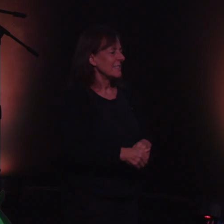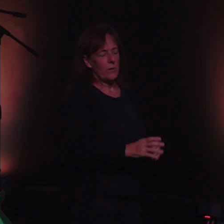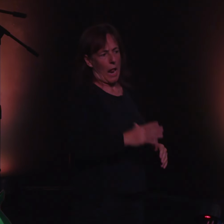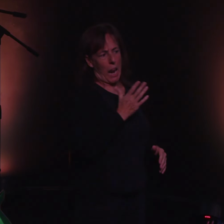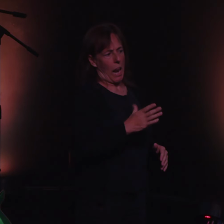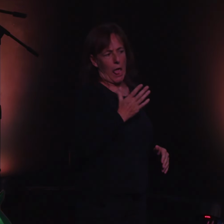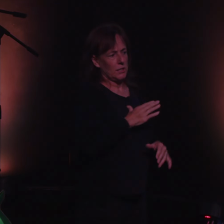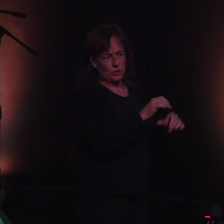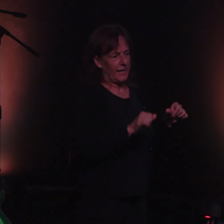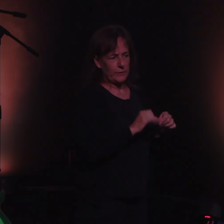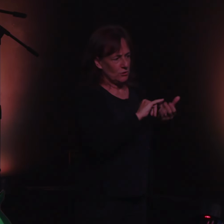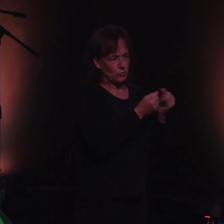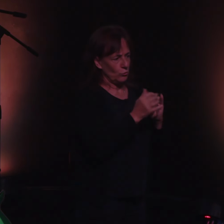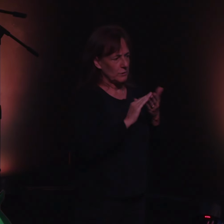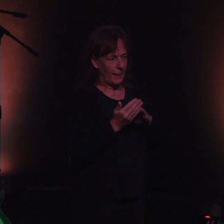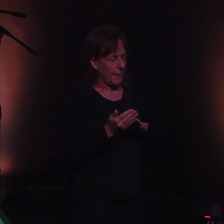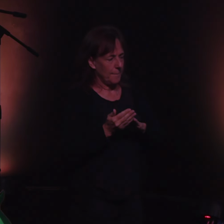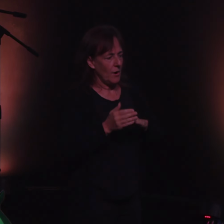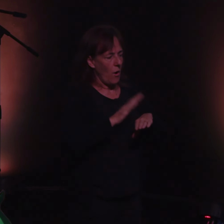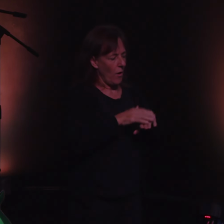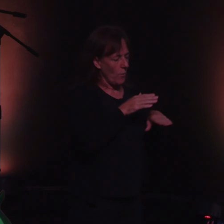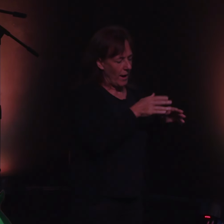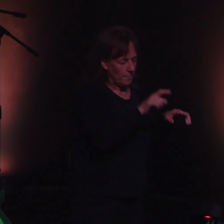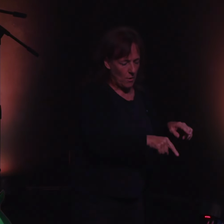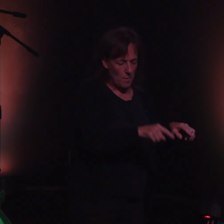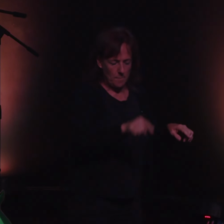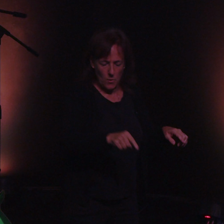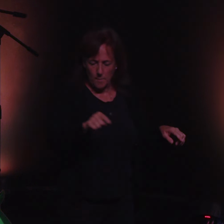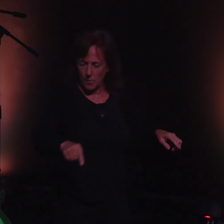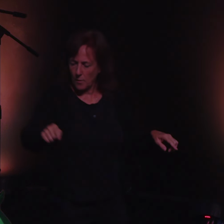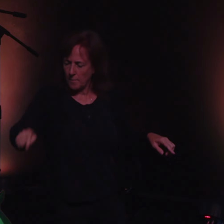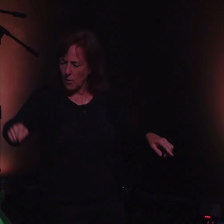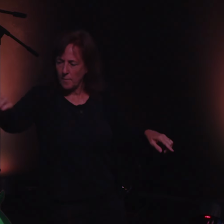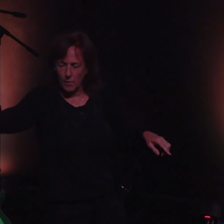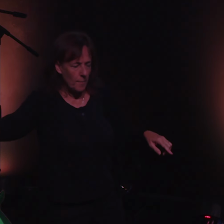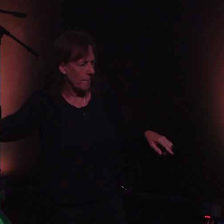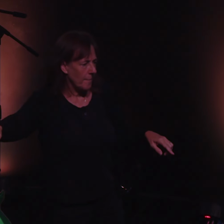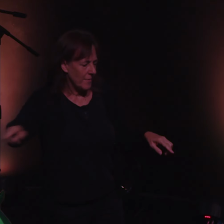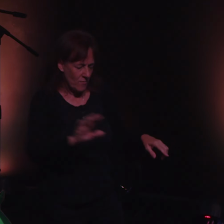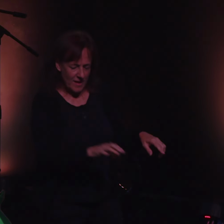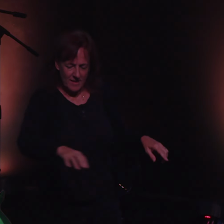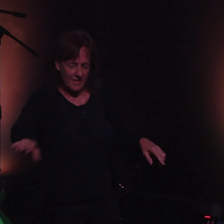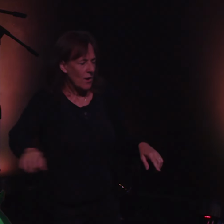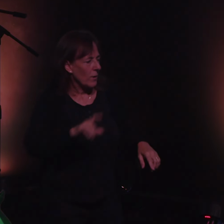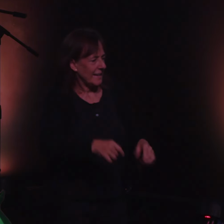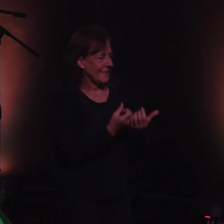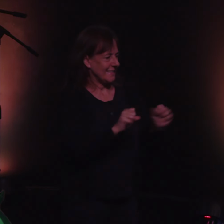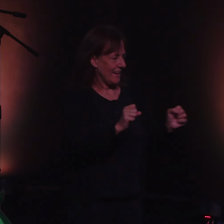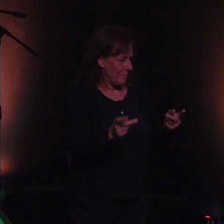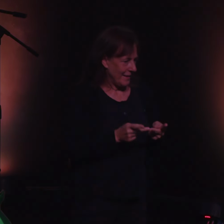lush areas of Jerusalem and Jericho, but on the way, where the pain was the worst, where people needed it the